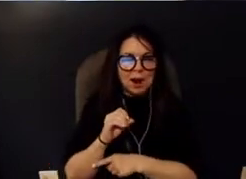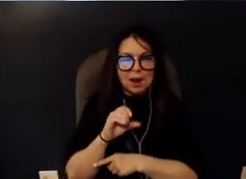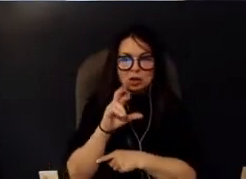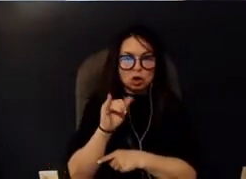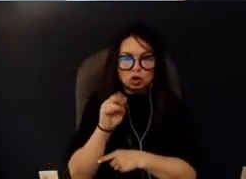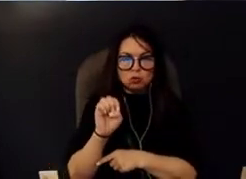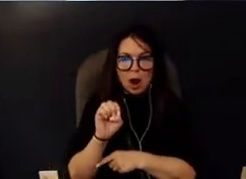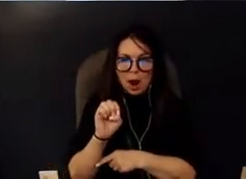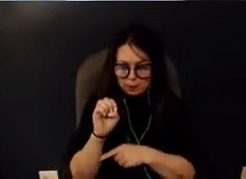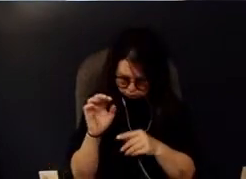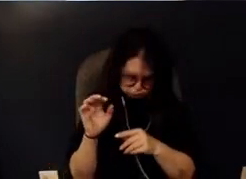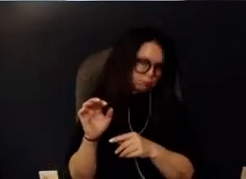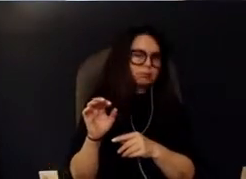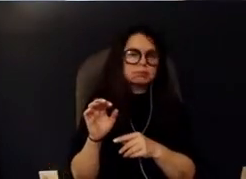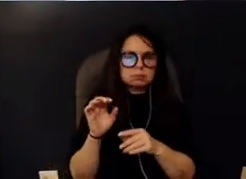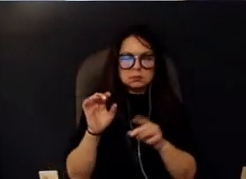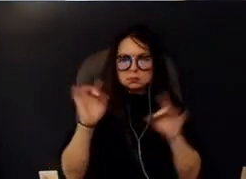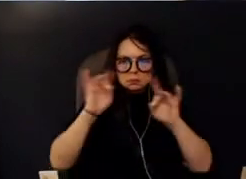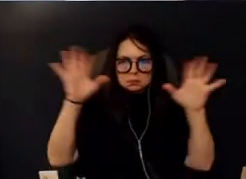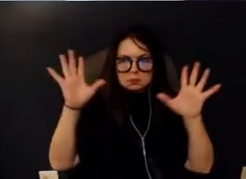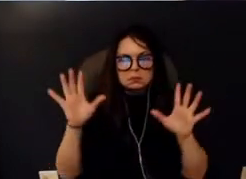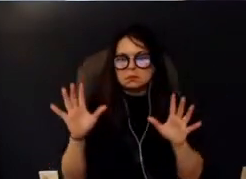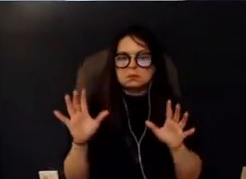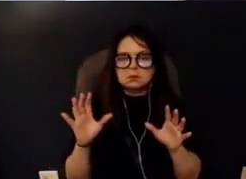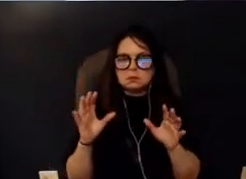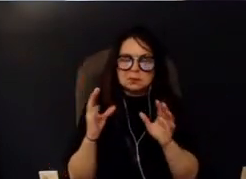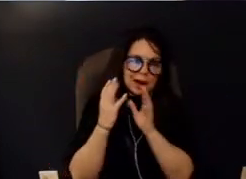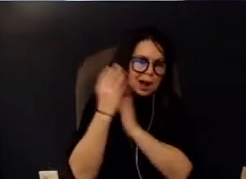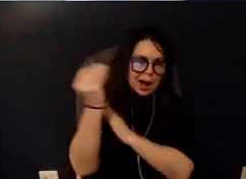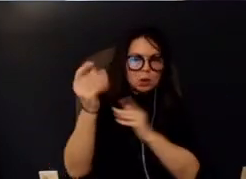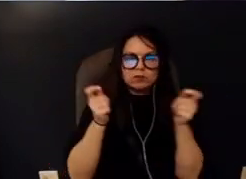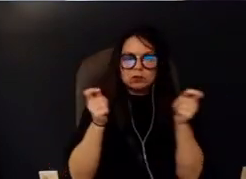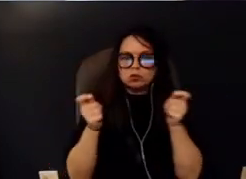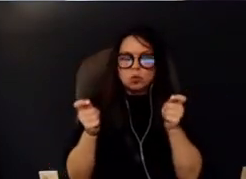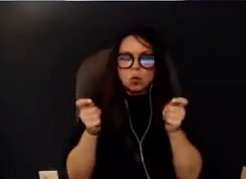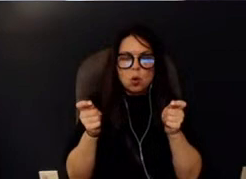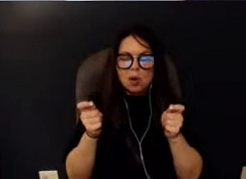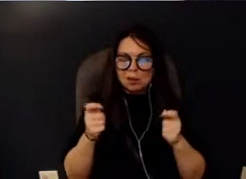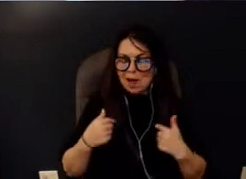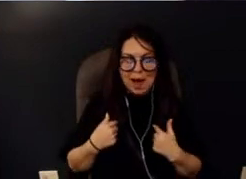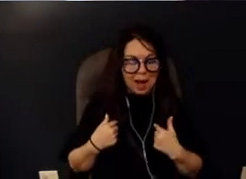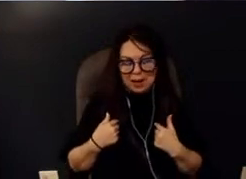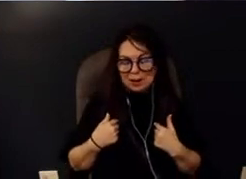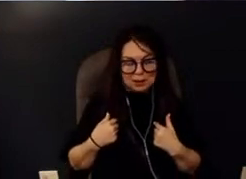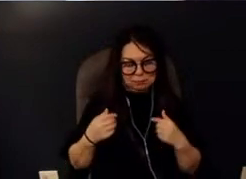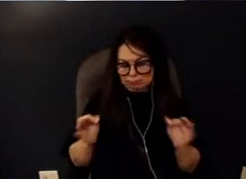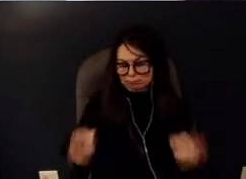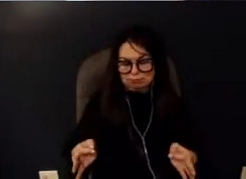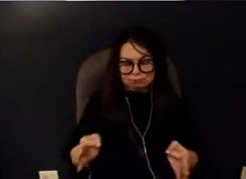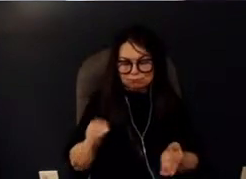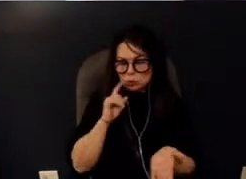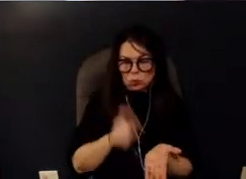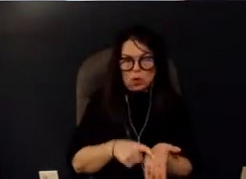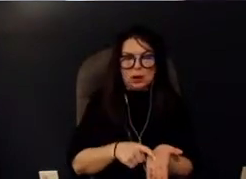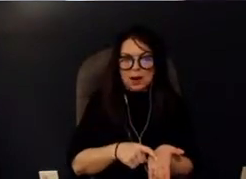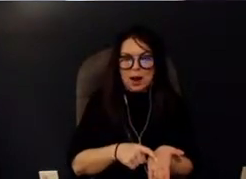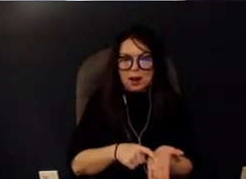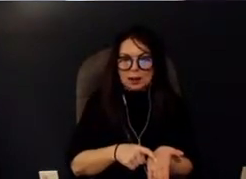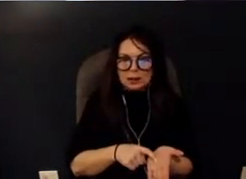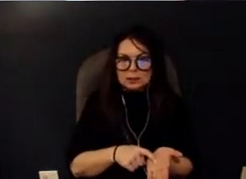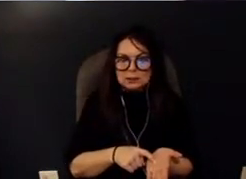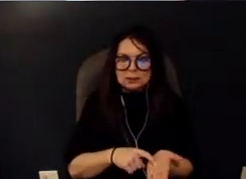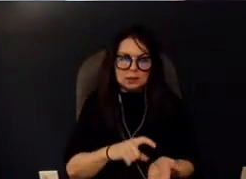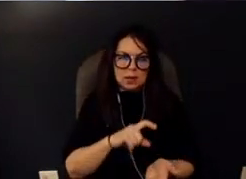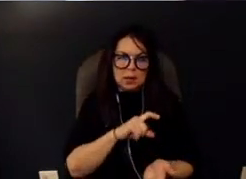control. You know, I absolutely recognize that policing was born and established out of